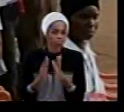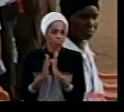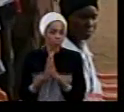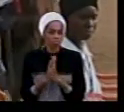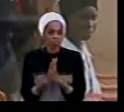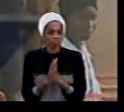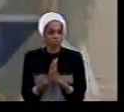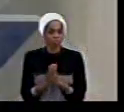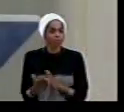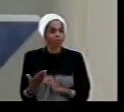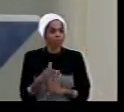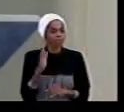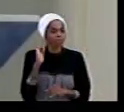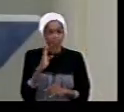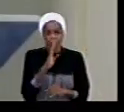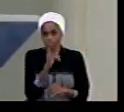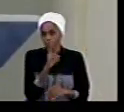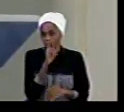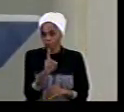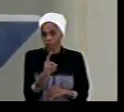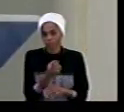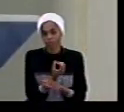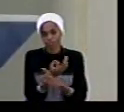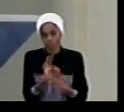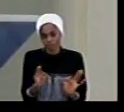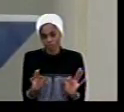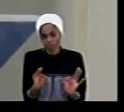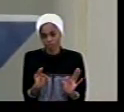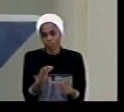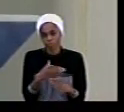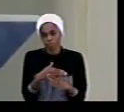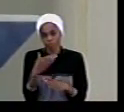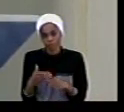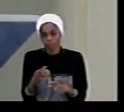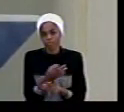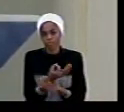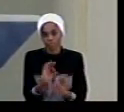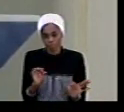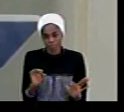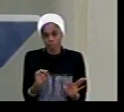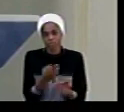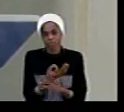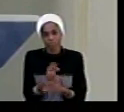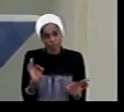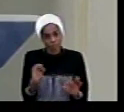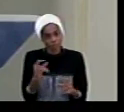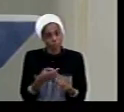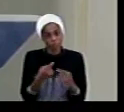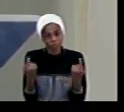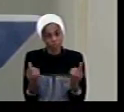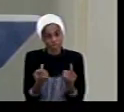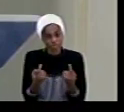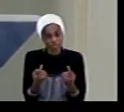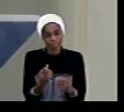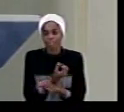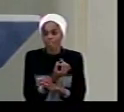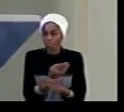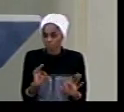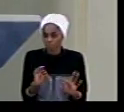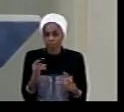There shall be real freedom. Total freedom. Freedom from sin. Freedom from